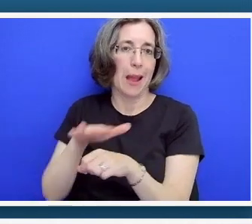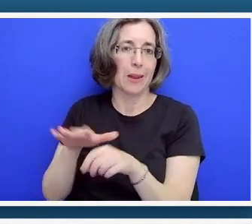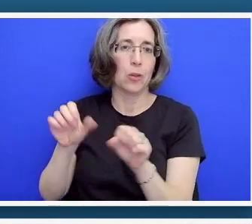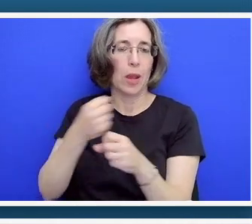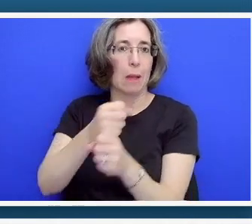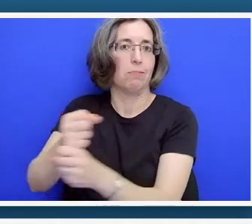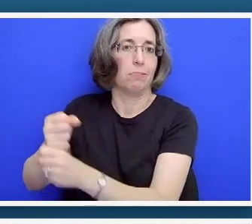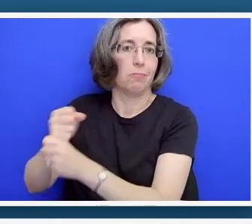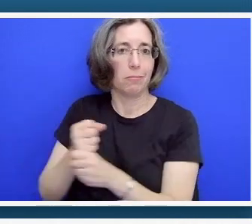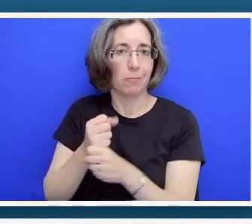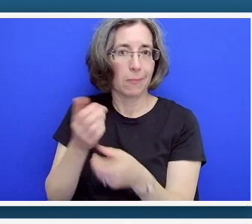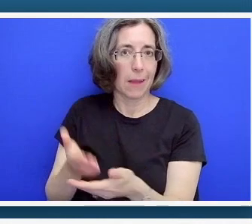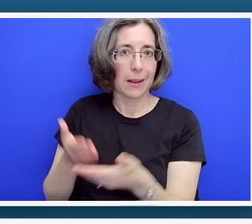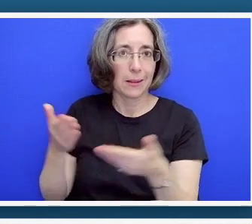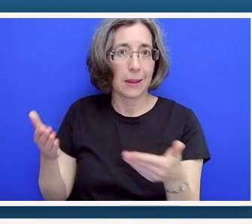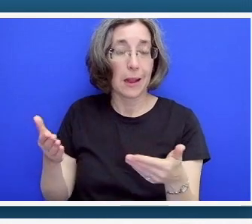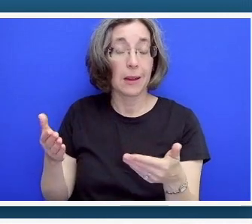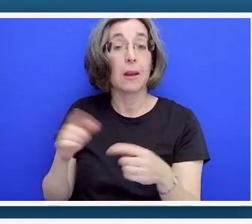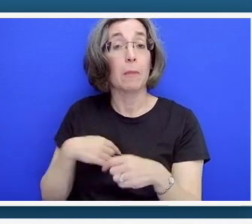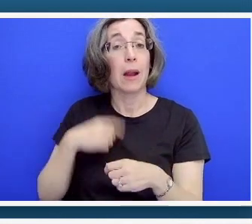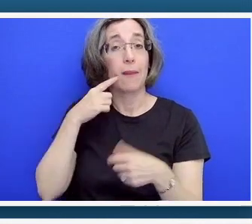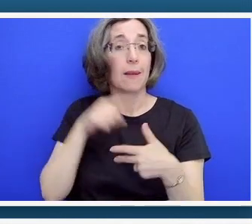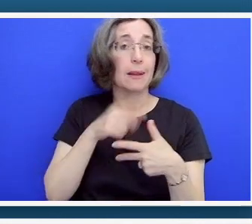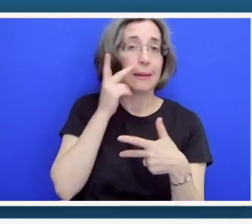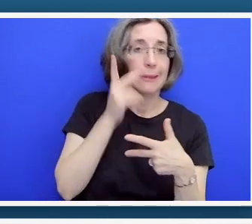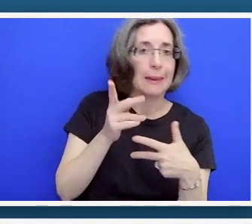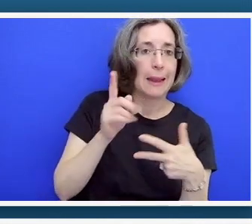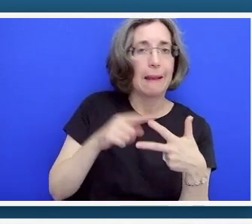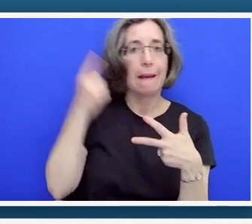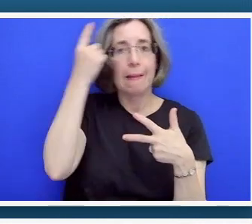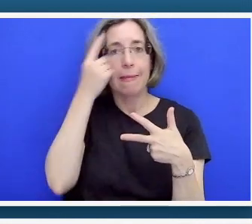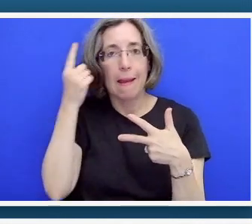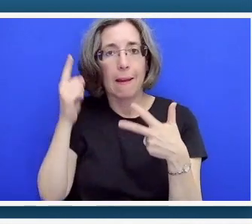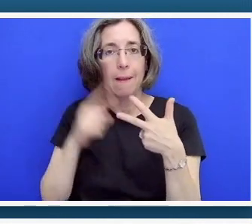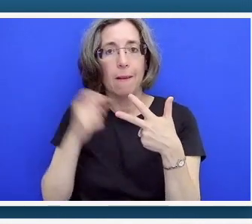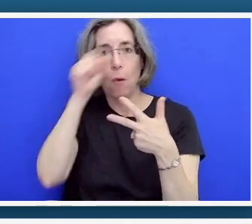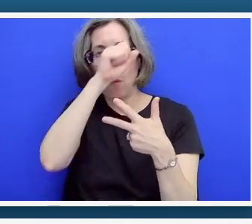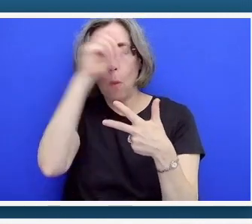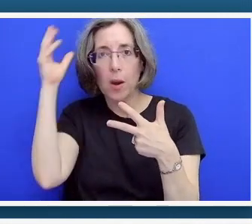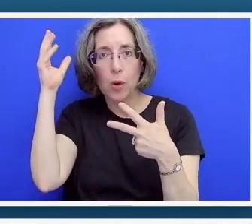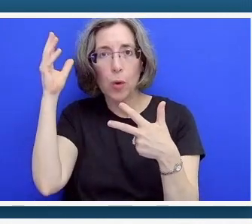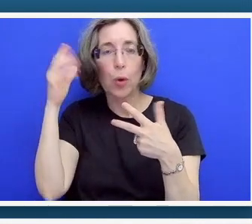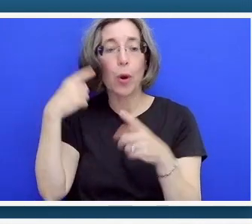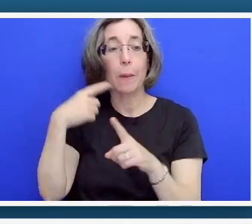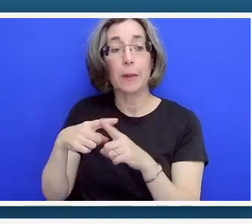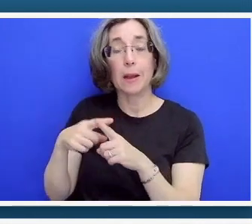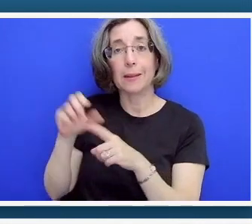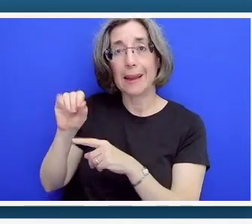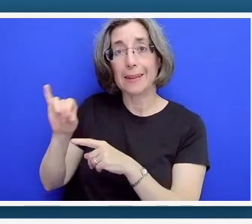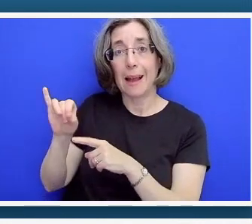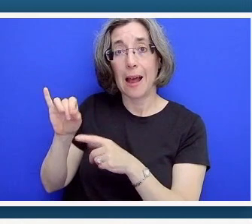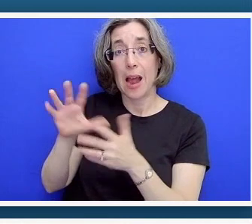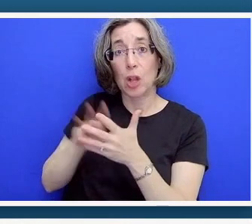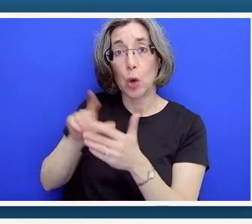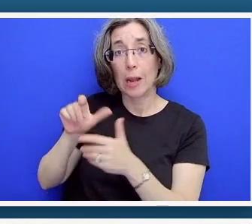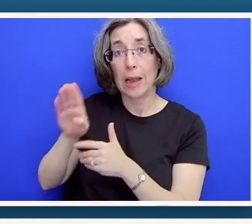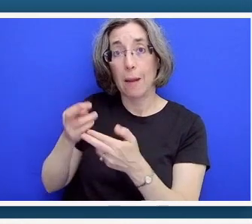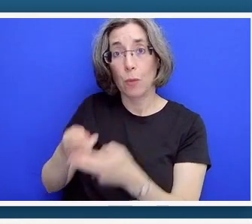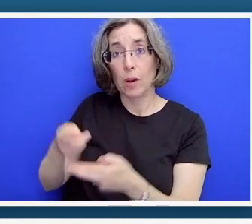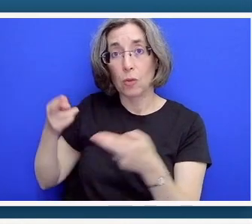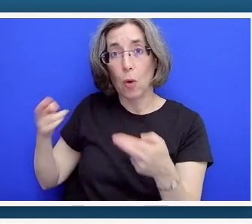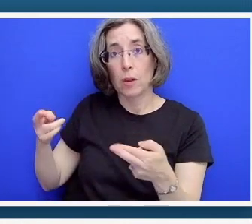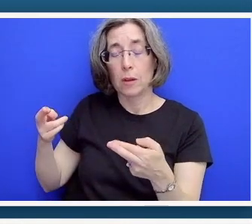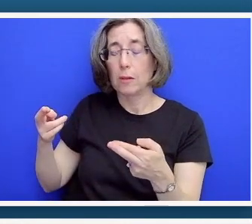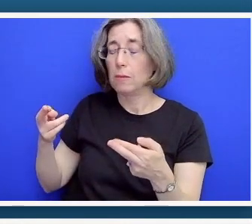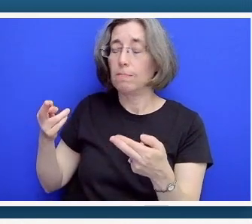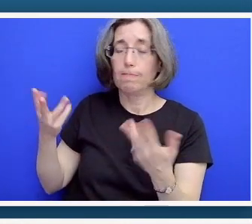pairing the thinking routine along with the resources that are in the lab, It's very easy too to add your own. I